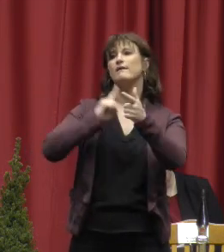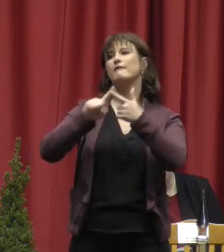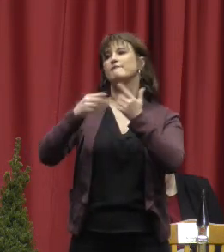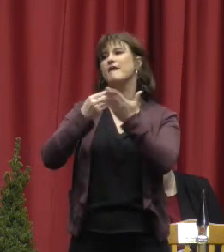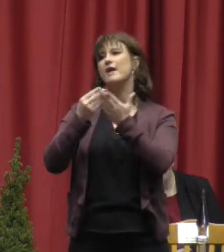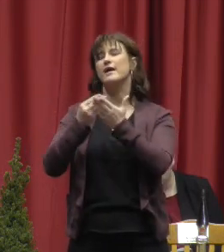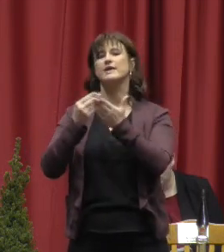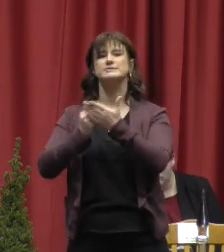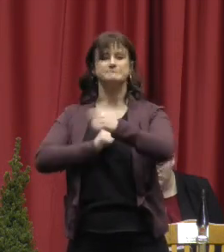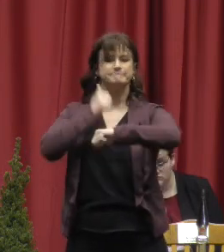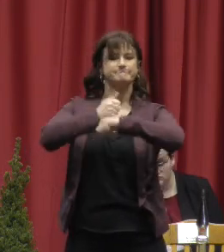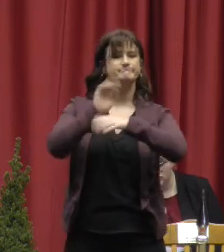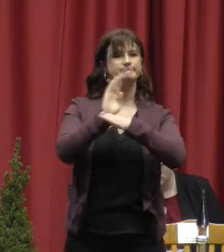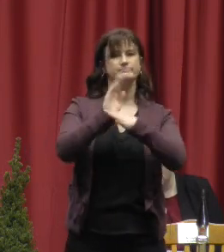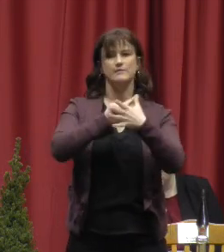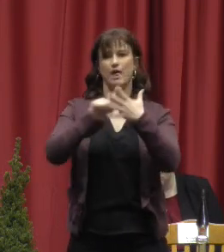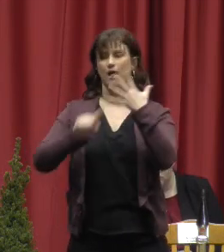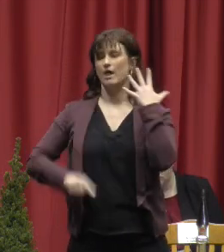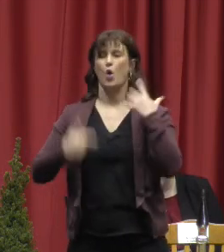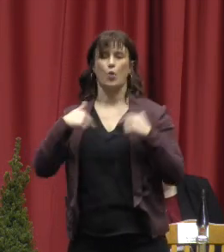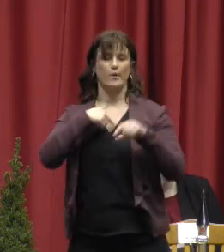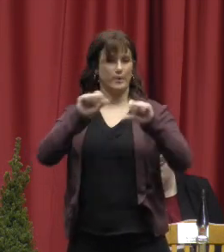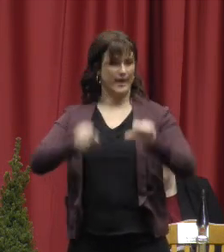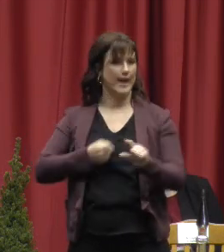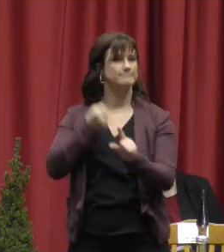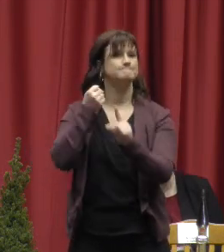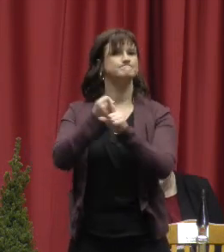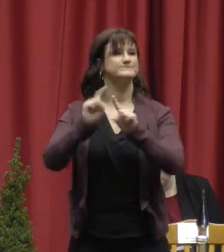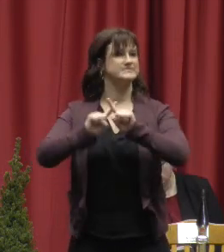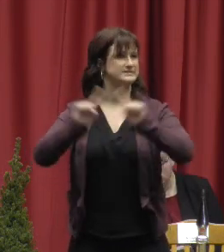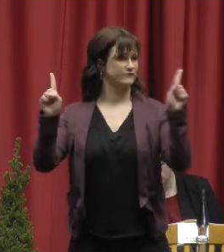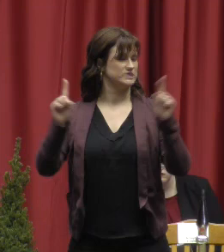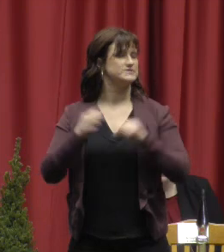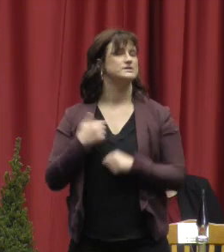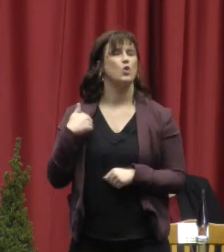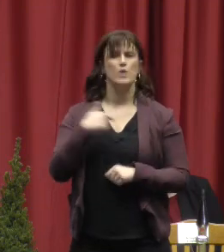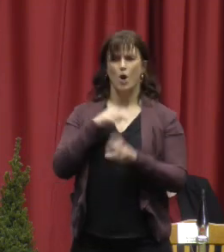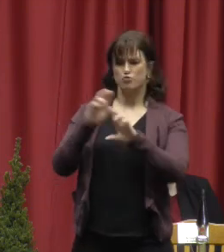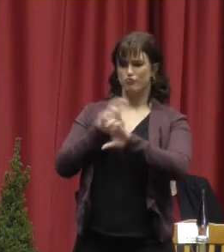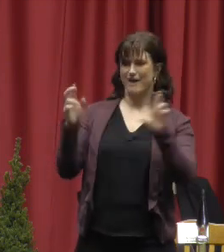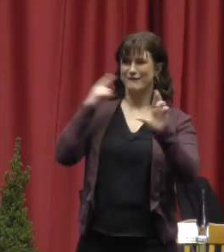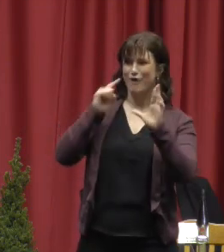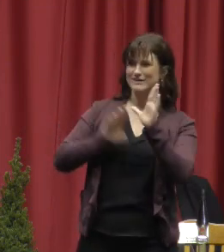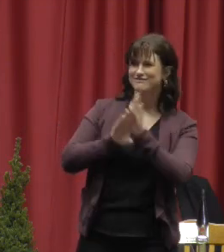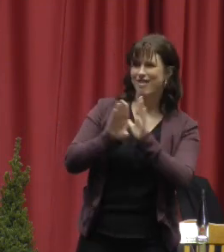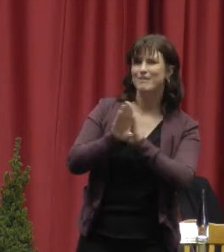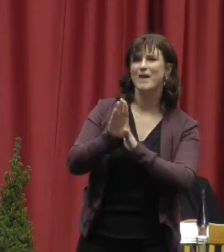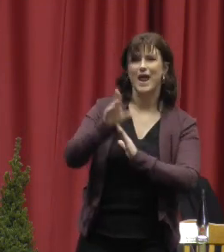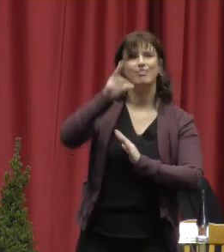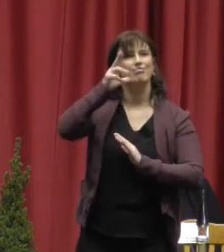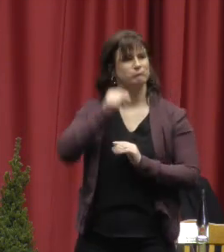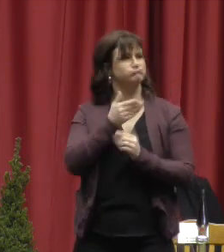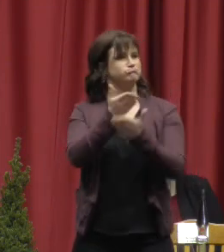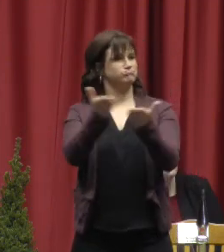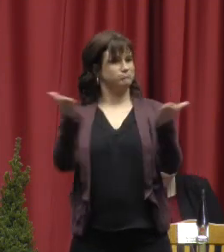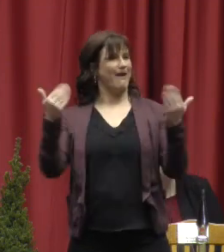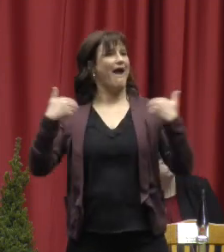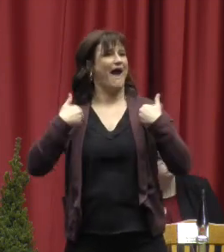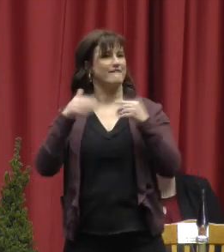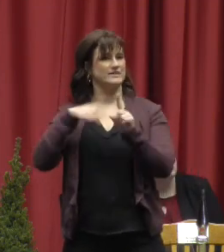can make a tangible difference. New Mexico is ripe for development, and we are fortunate to have the conditions that will support our efforts to help